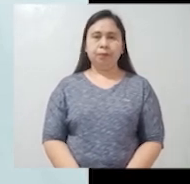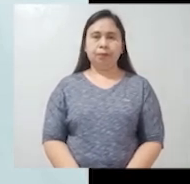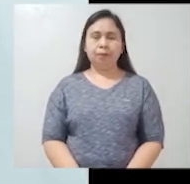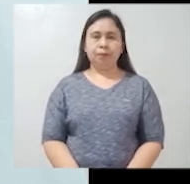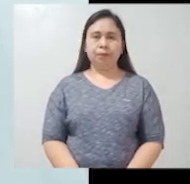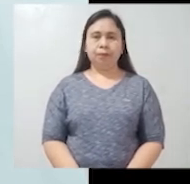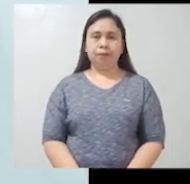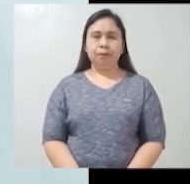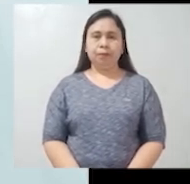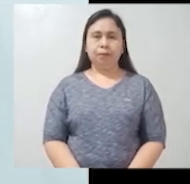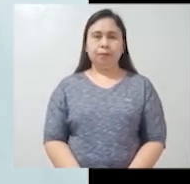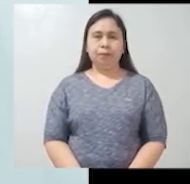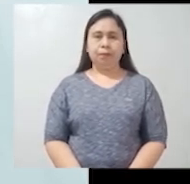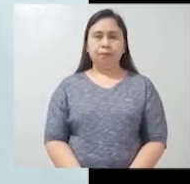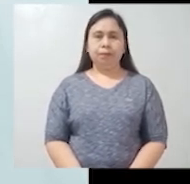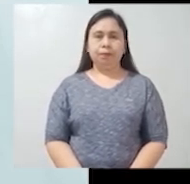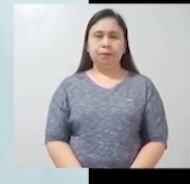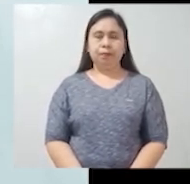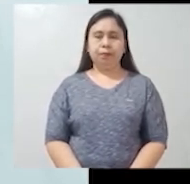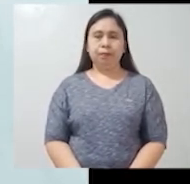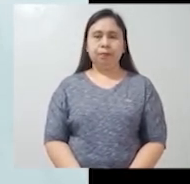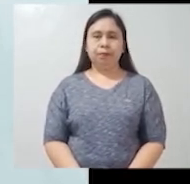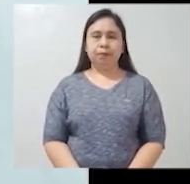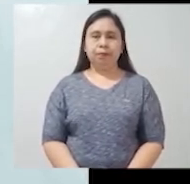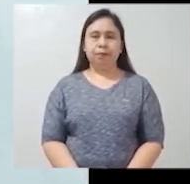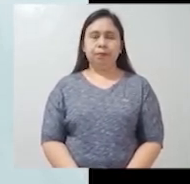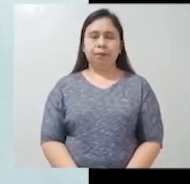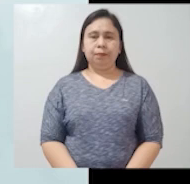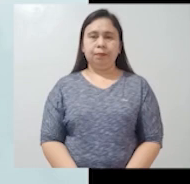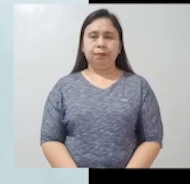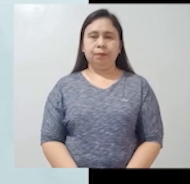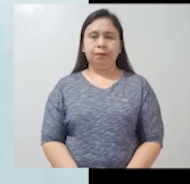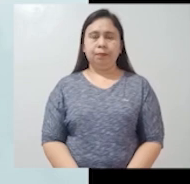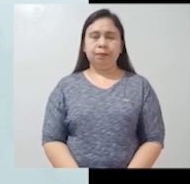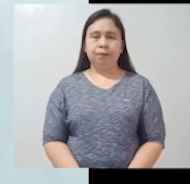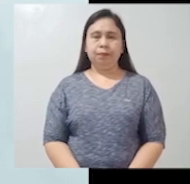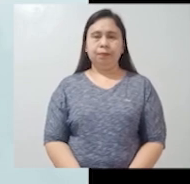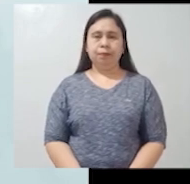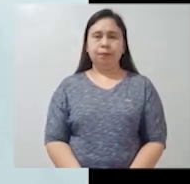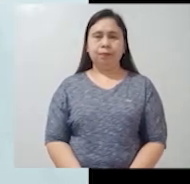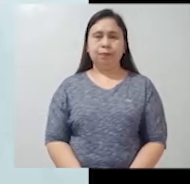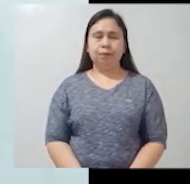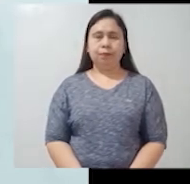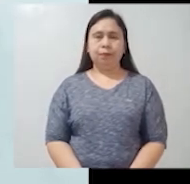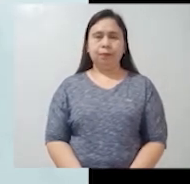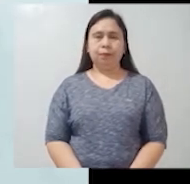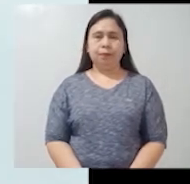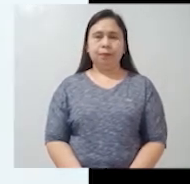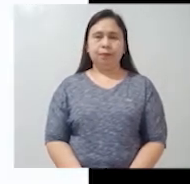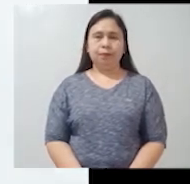states, that is, solid, liquid, and gas.